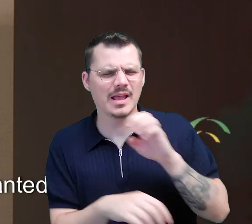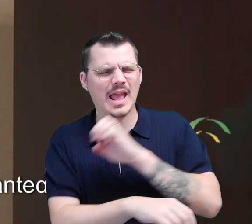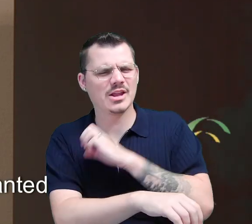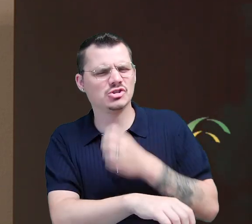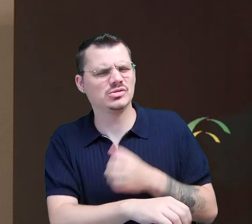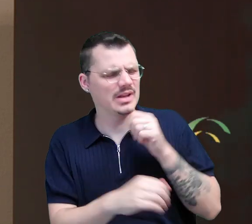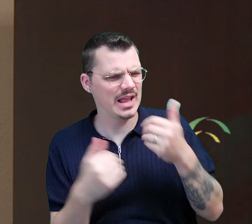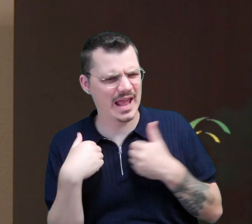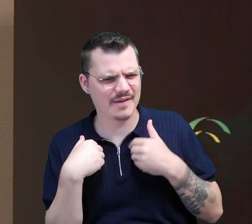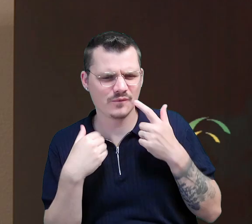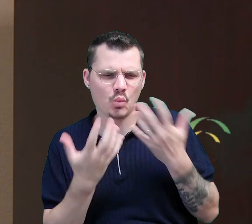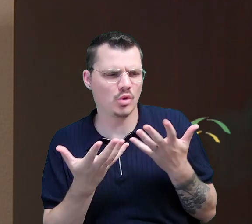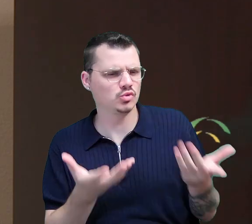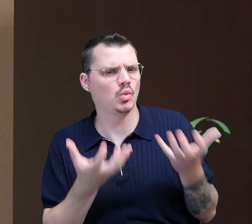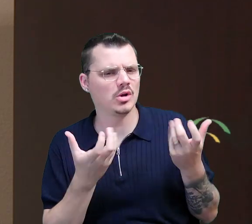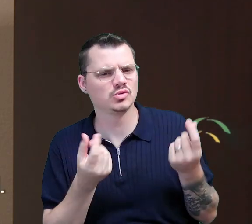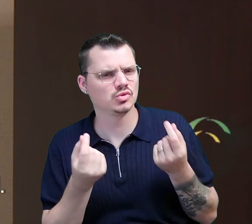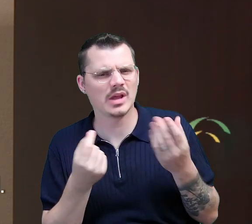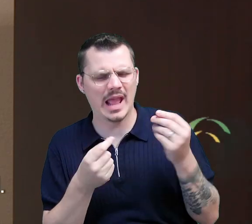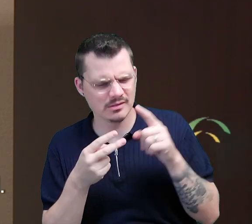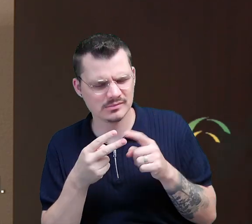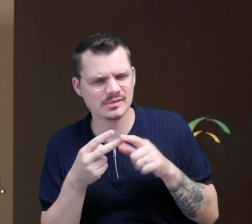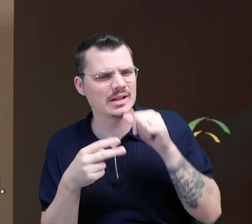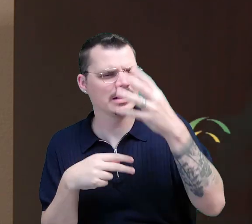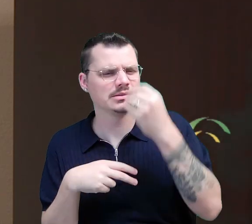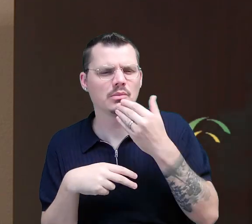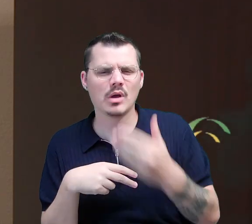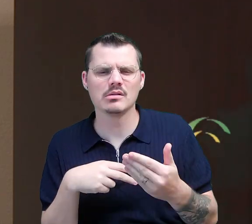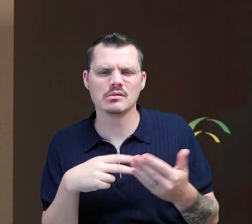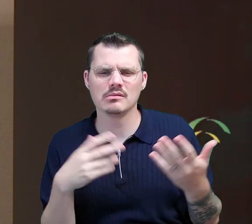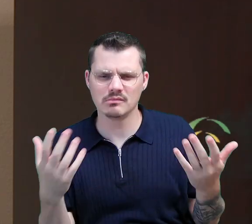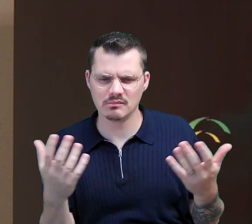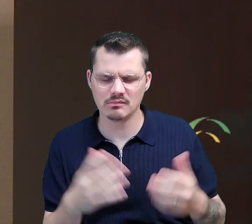energy she wanted for the things she wanted to do. And she wasn't sleeping very well.